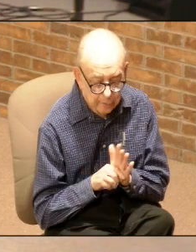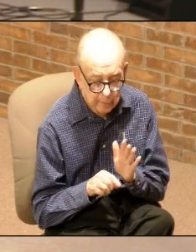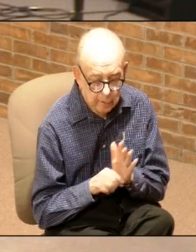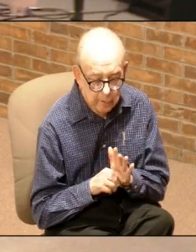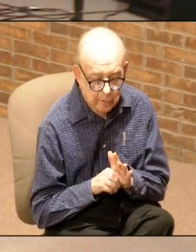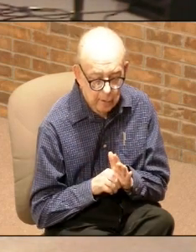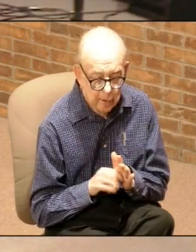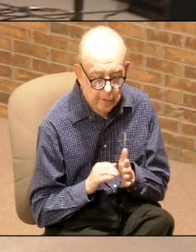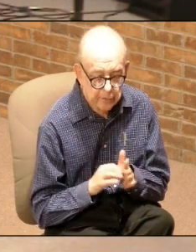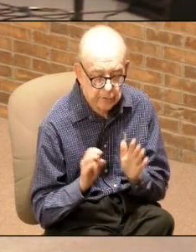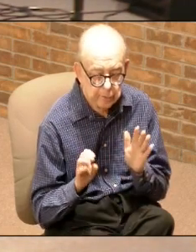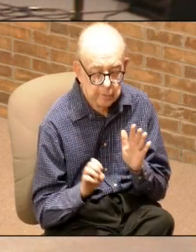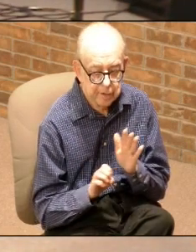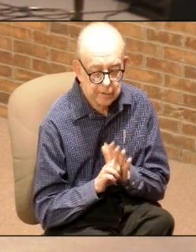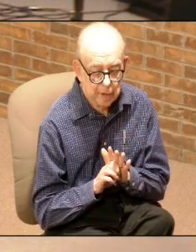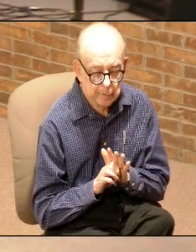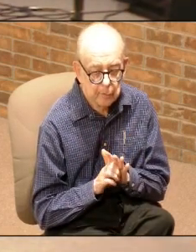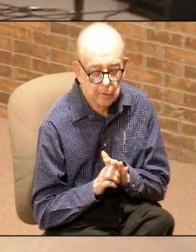motto: